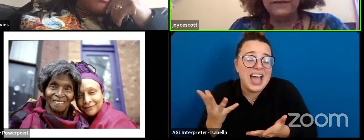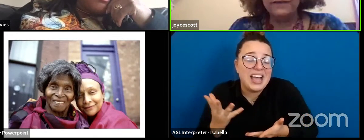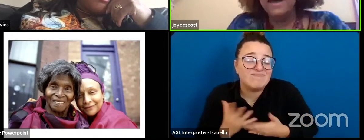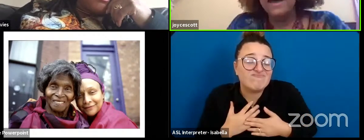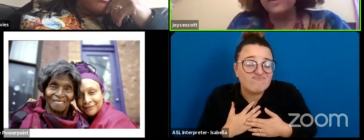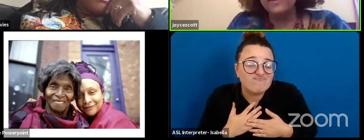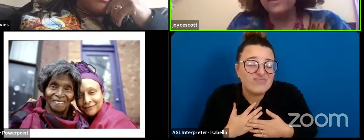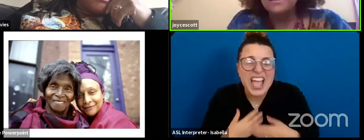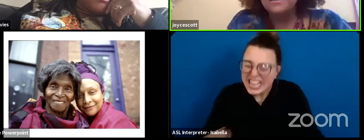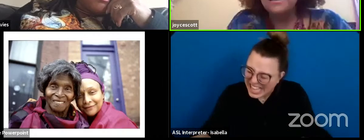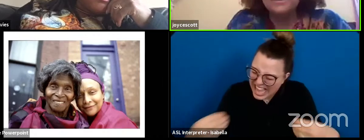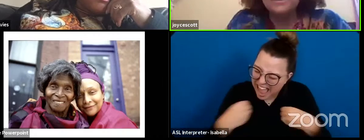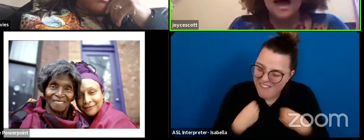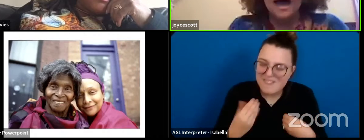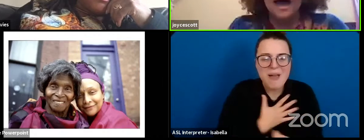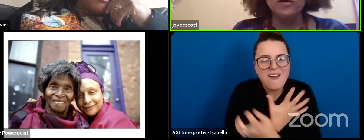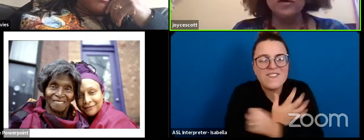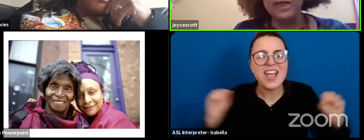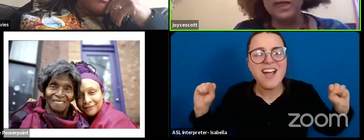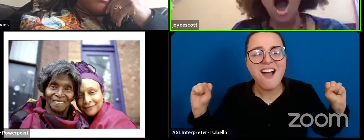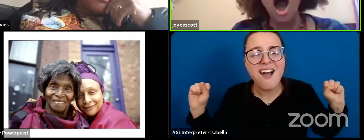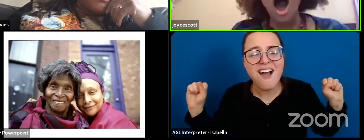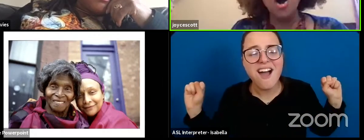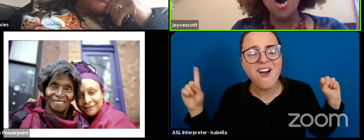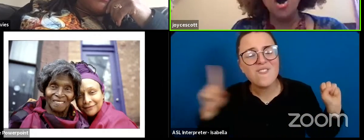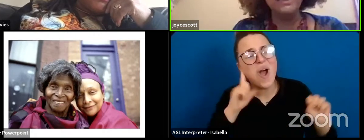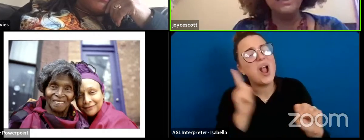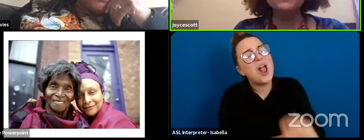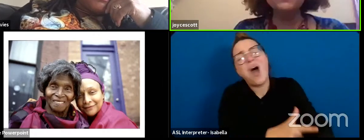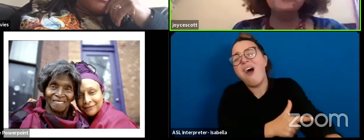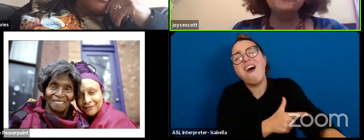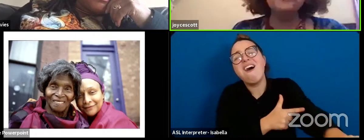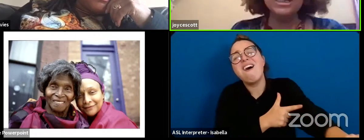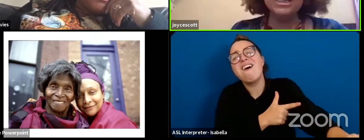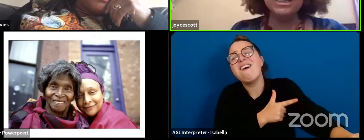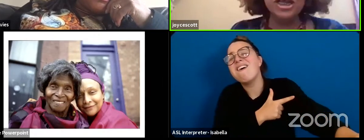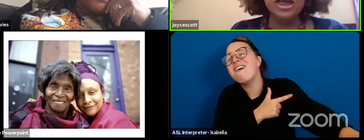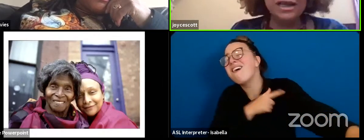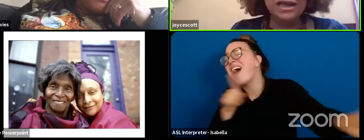Give me my freedom for as long as I be.